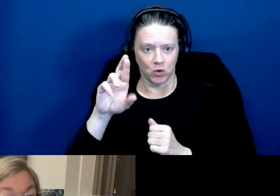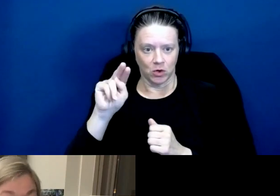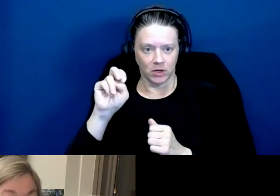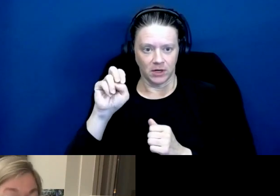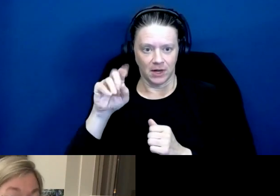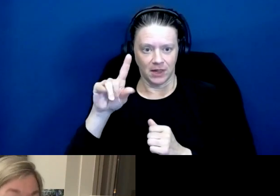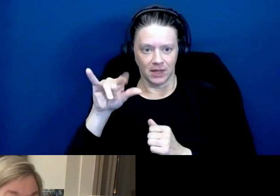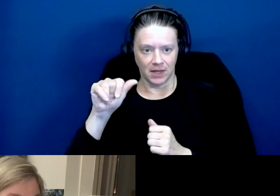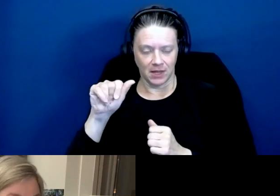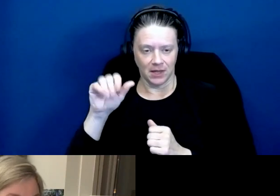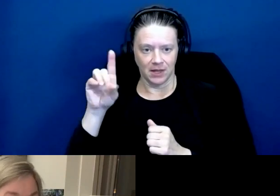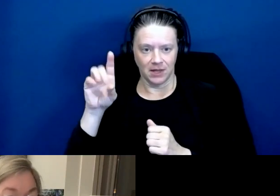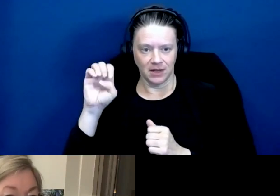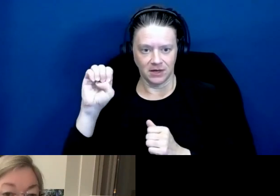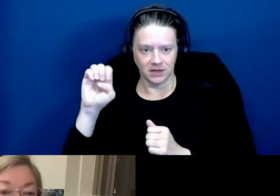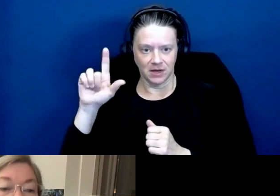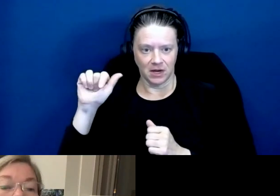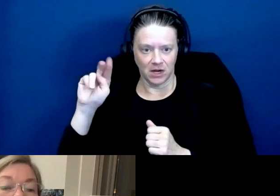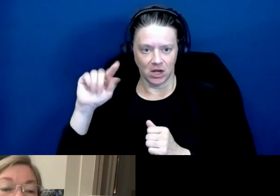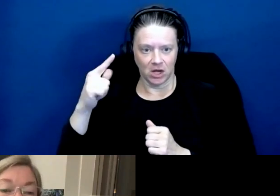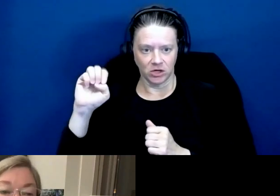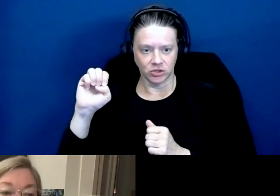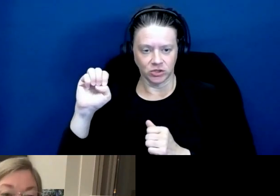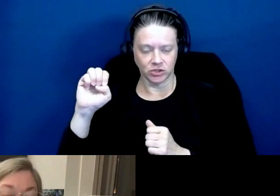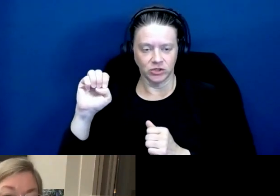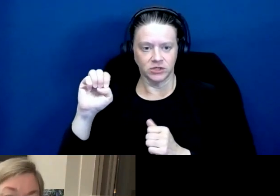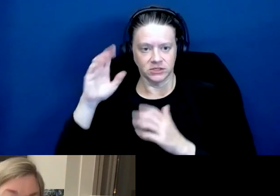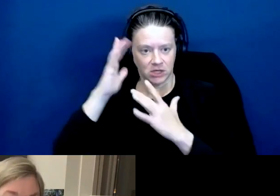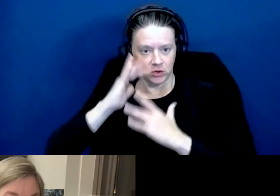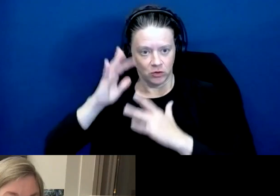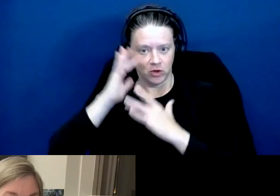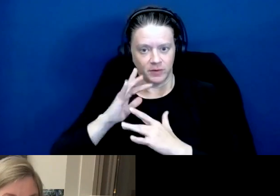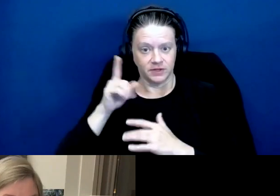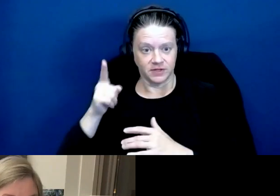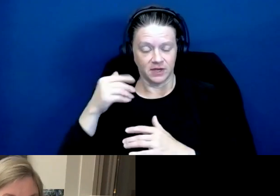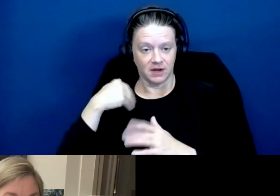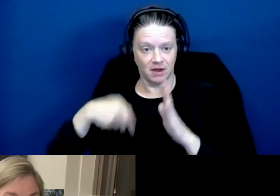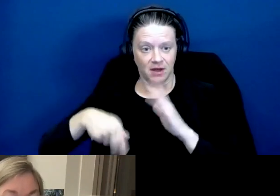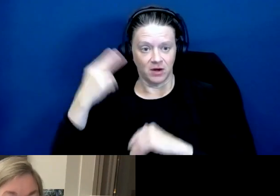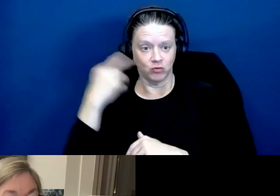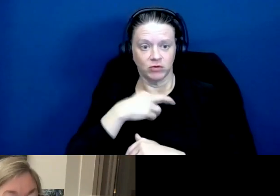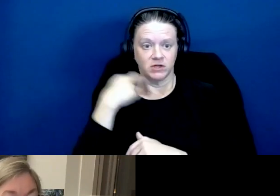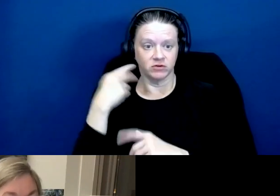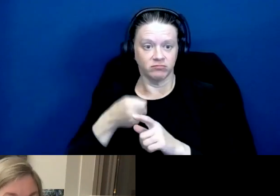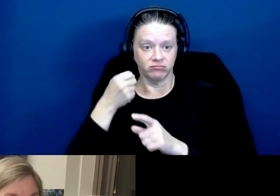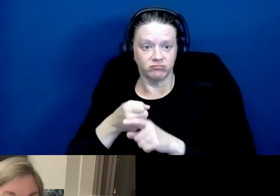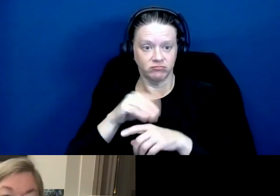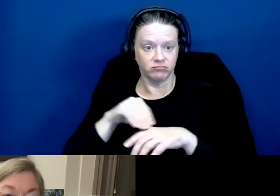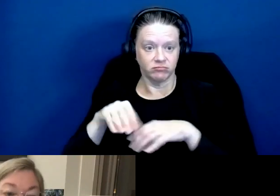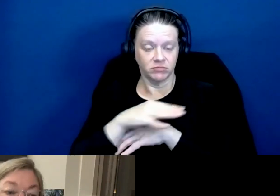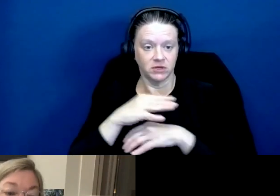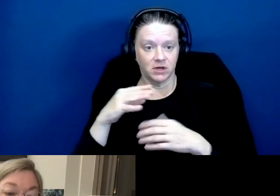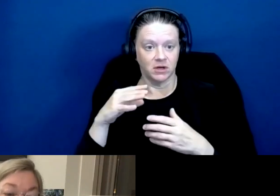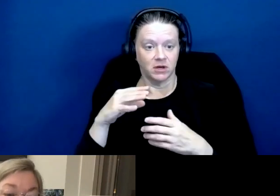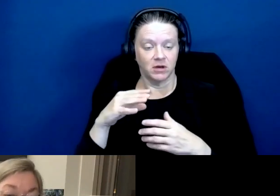Is my son at a high risk of getting severe COVID? And what might be the side effects for the vaccine with